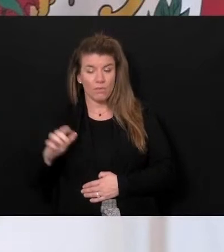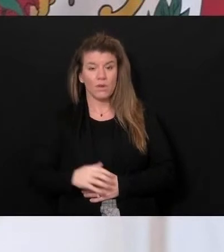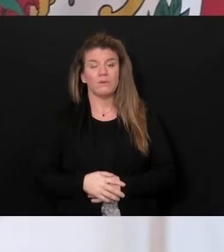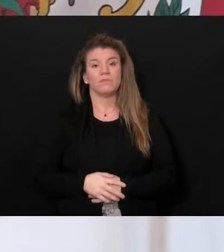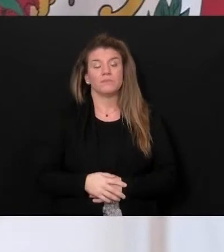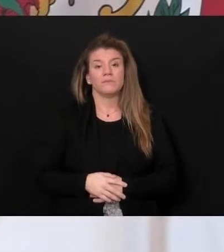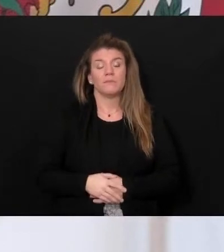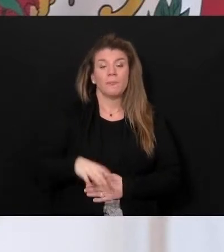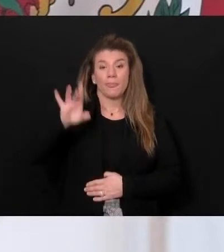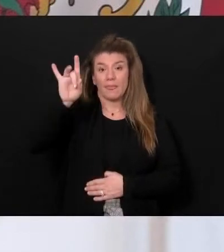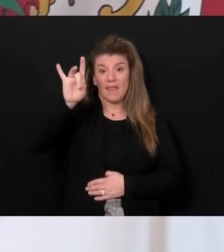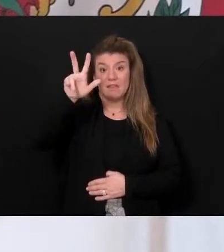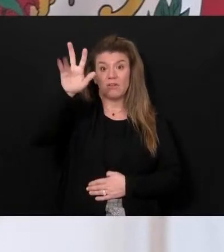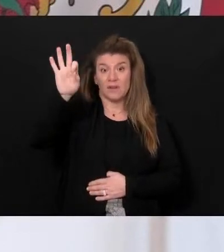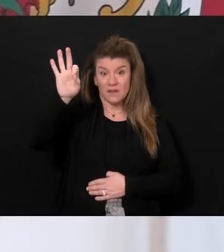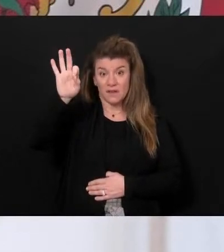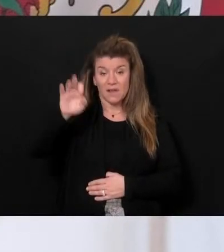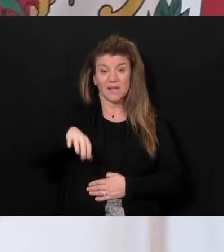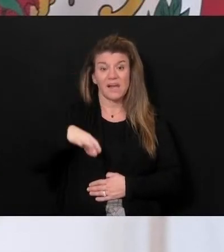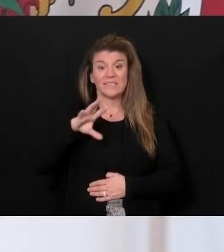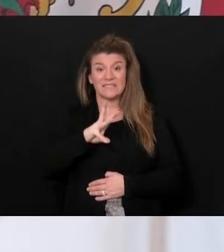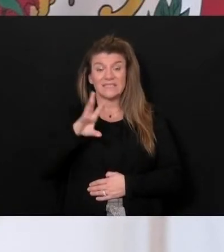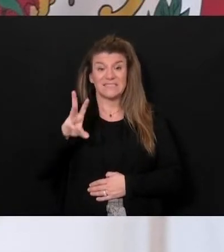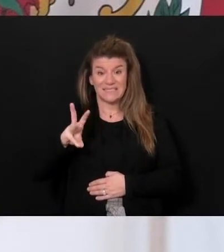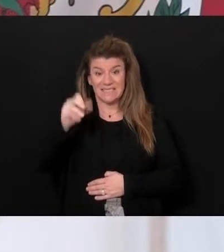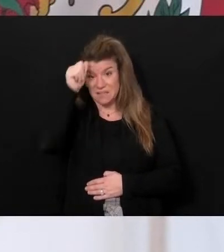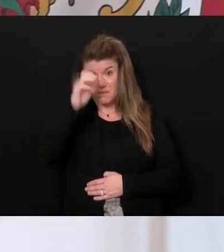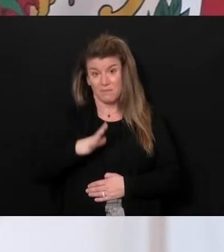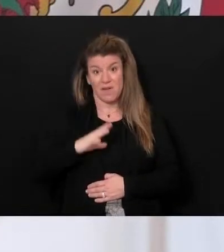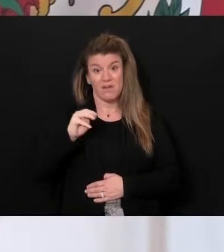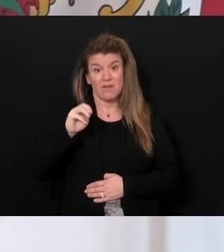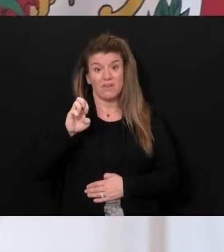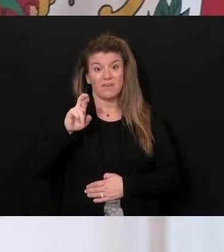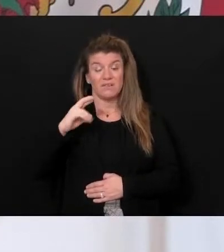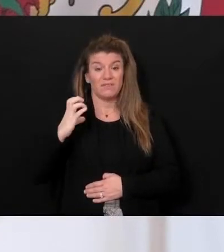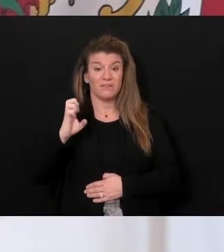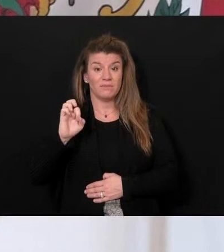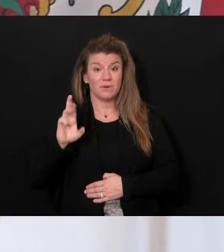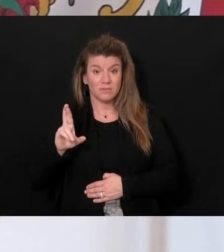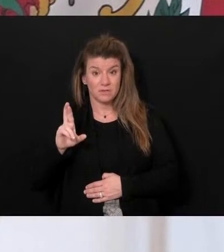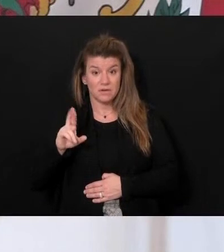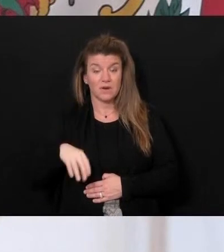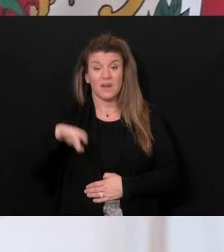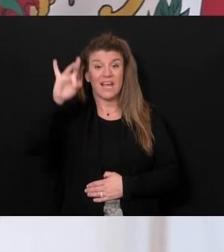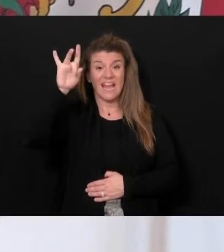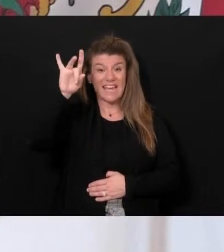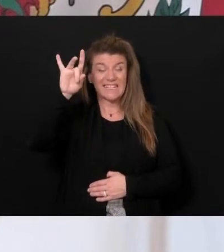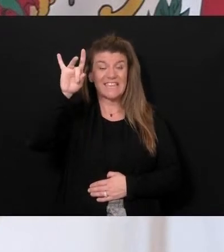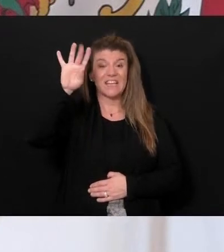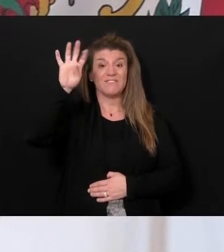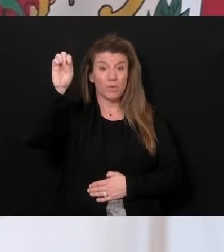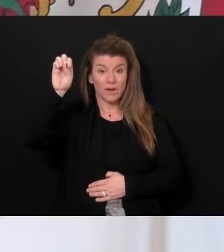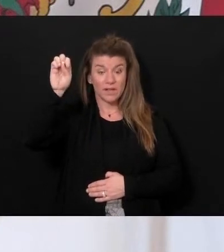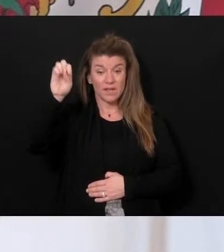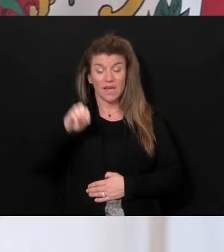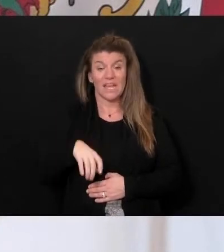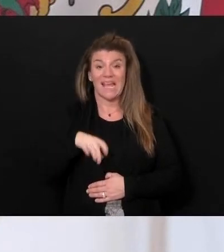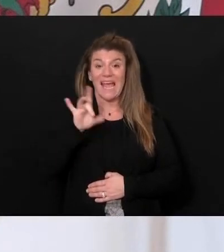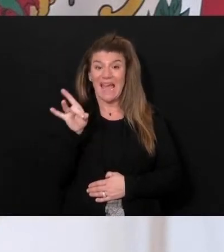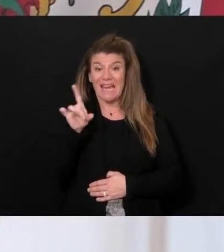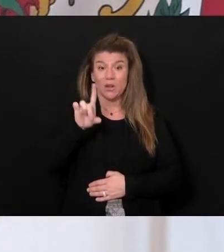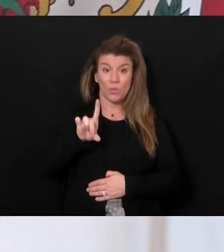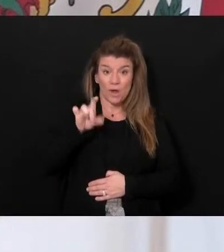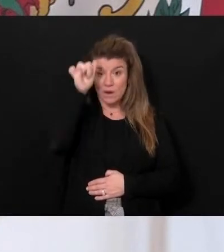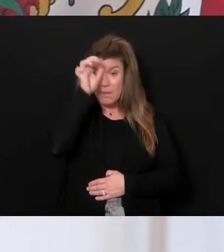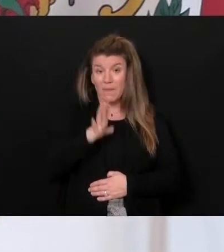Our 1,839th death is a 66-year-old male from Mercer County. Our 1,840th death is an